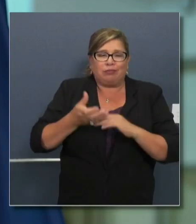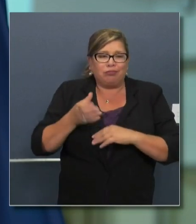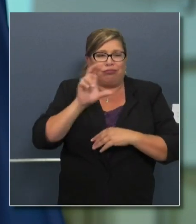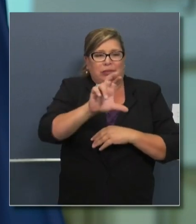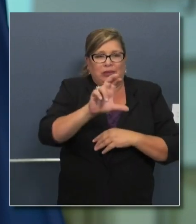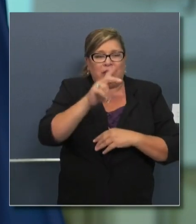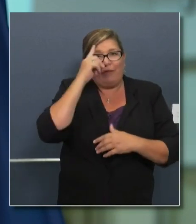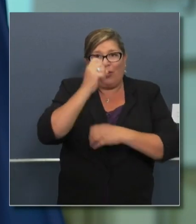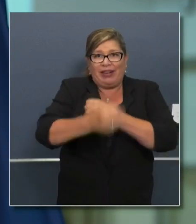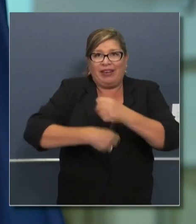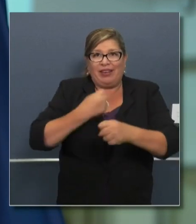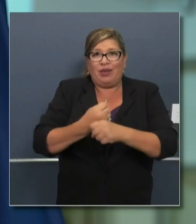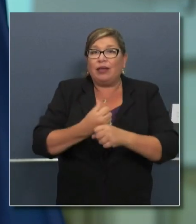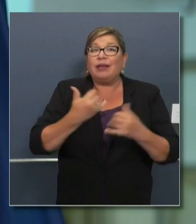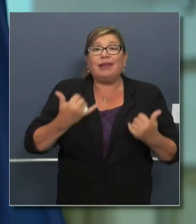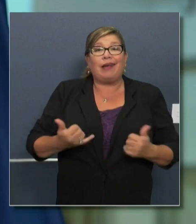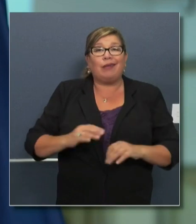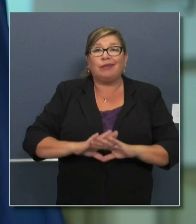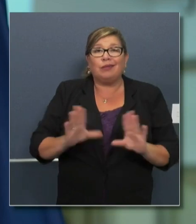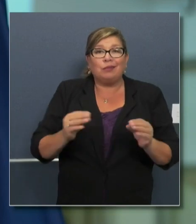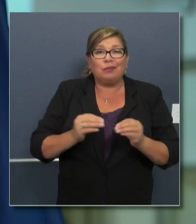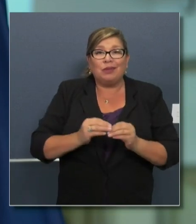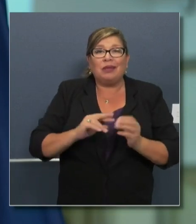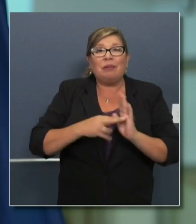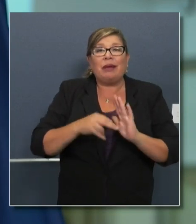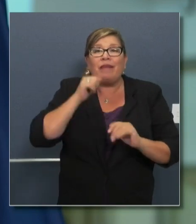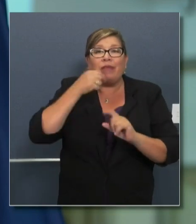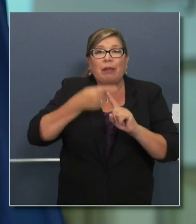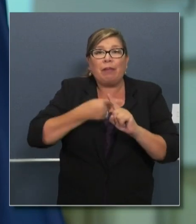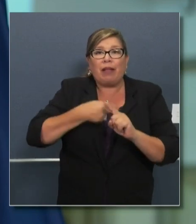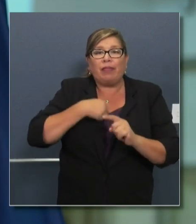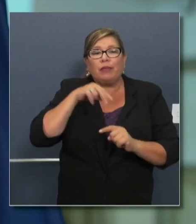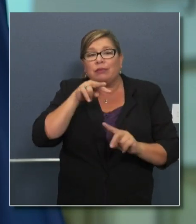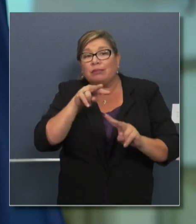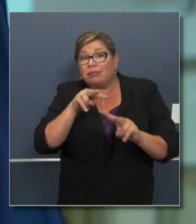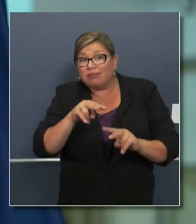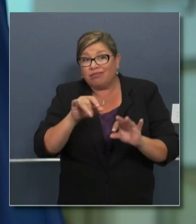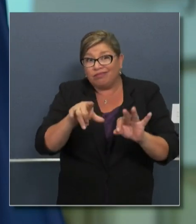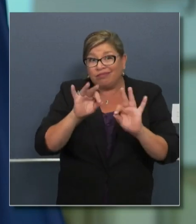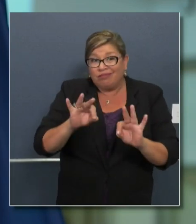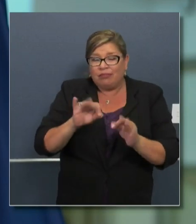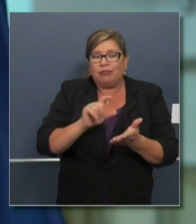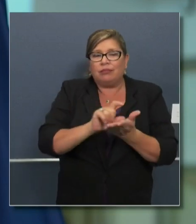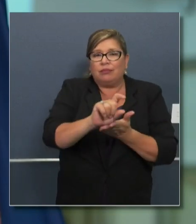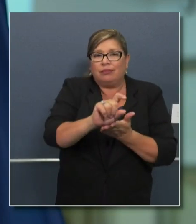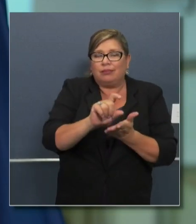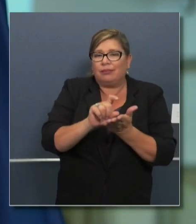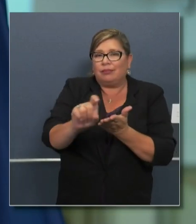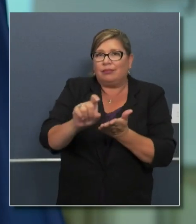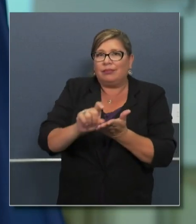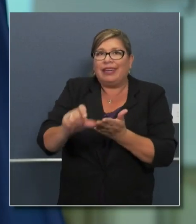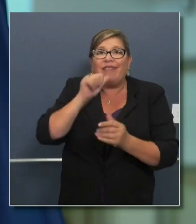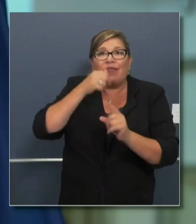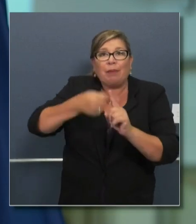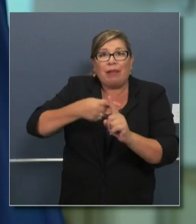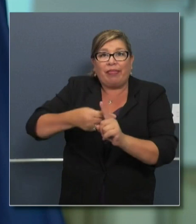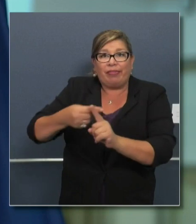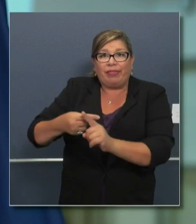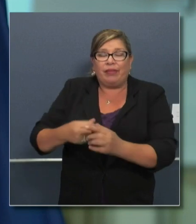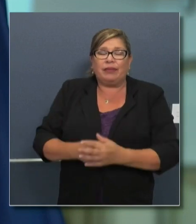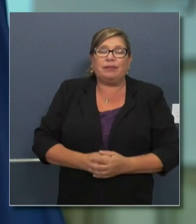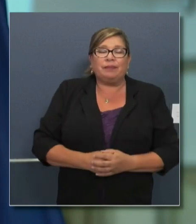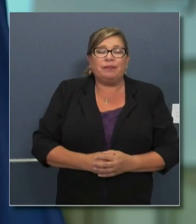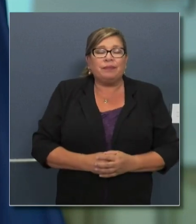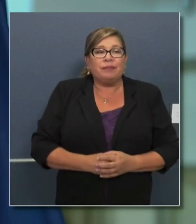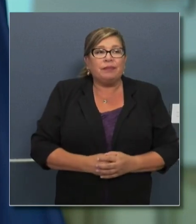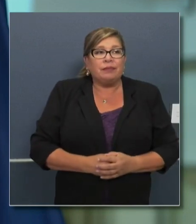just trying to keep people in business in a responsible and safe way. We focus so much in this state on the when question.